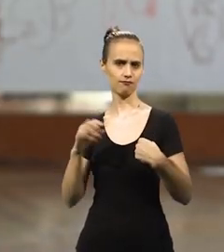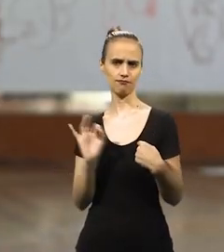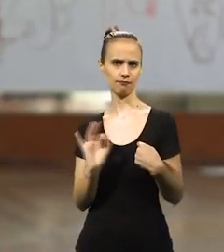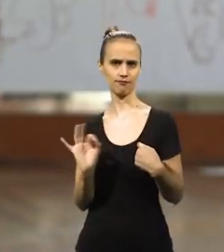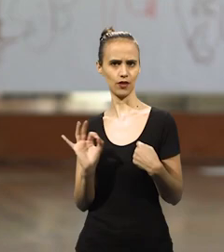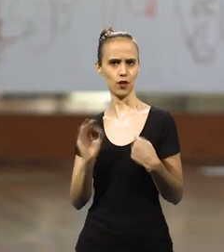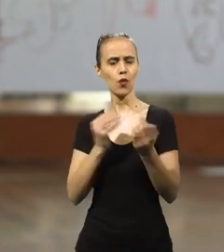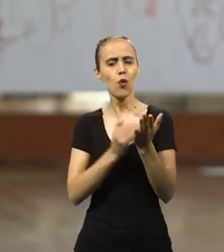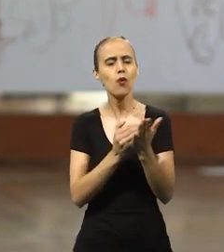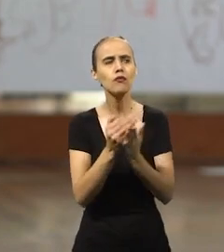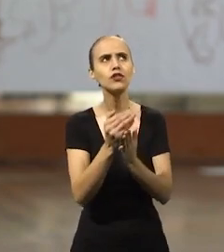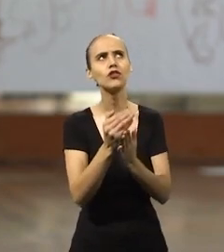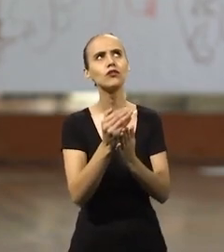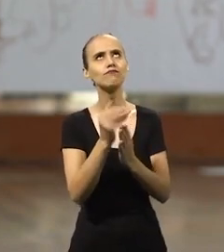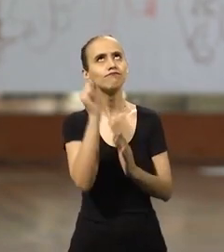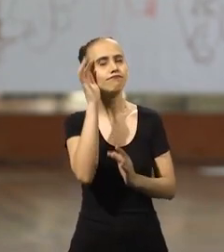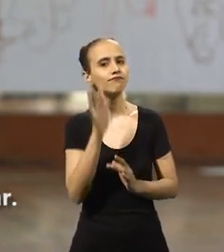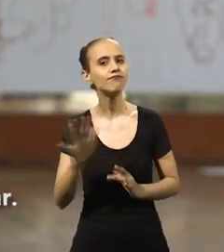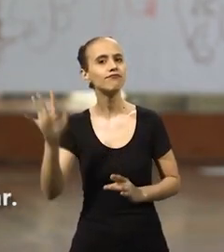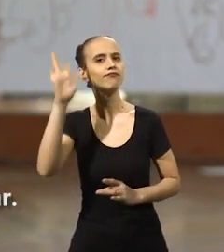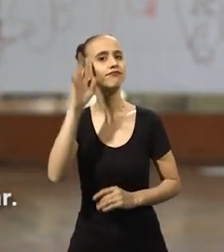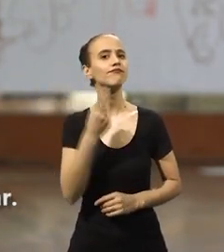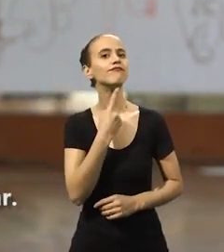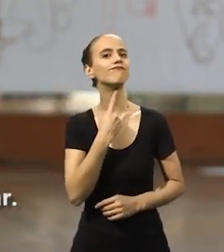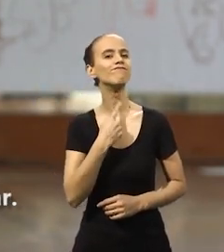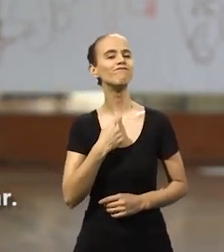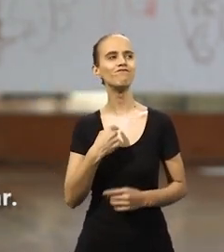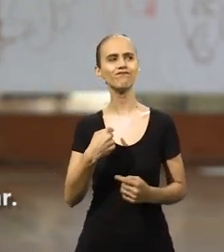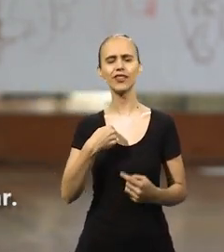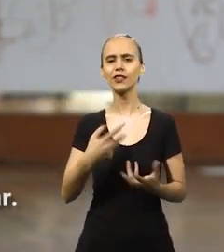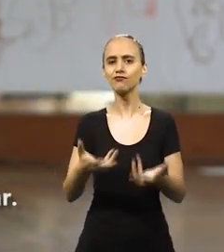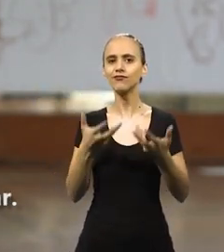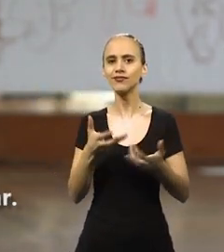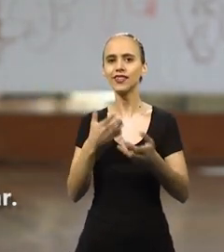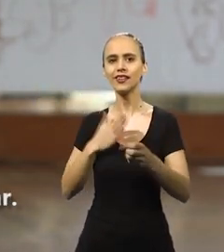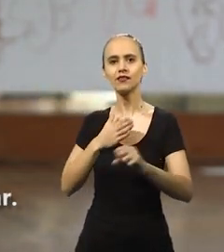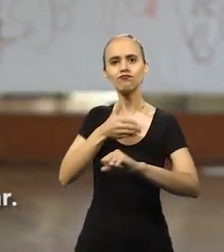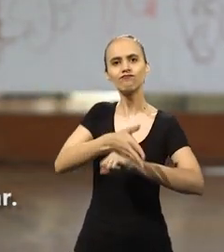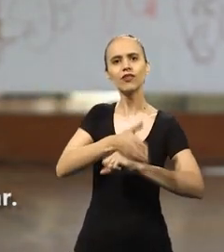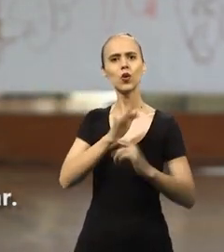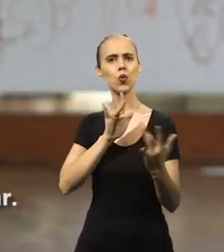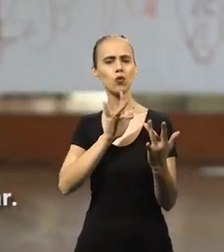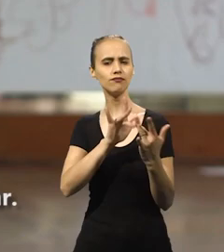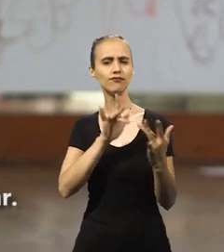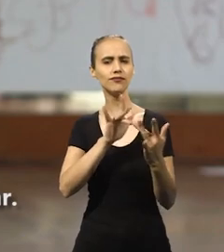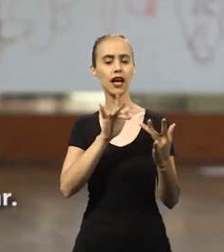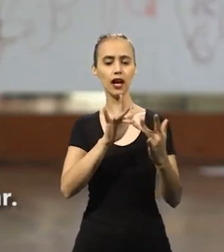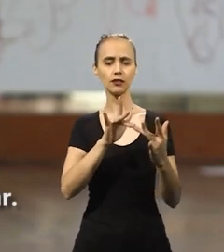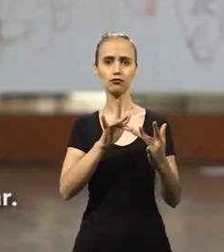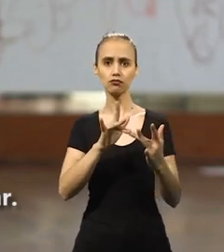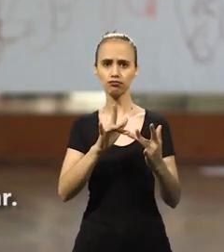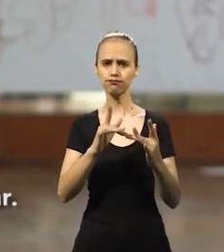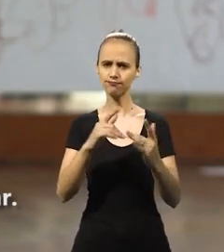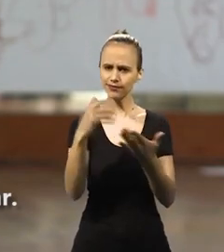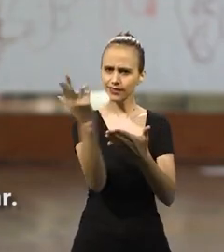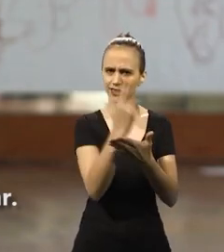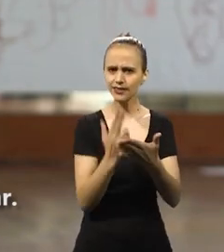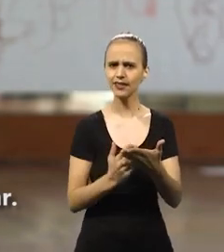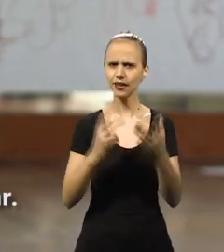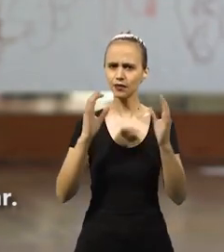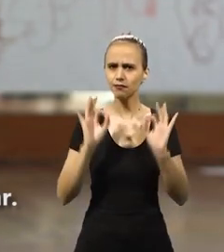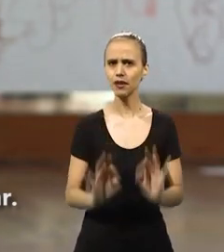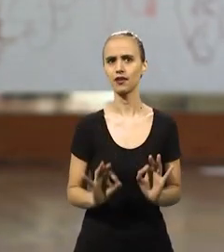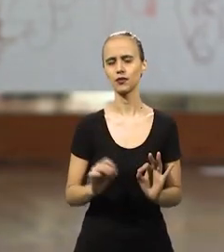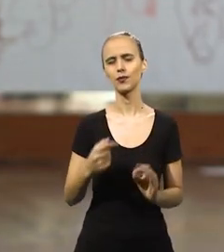everything was born from a wish. I wanted to get in contact once again with the act